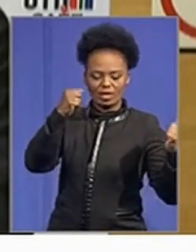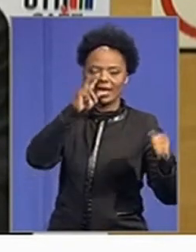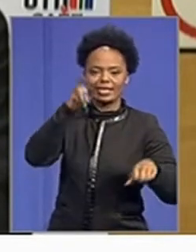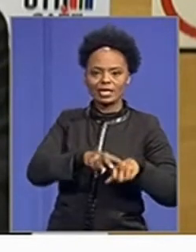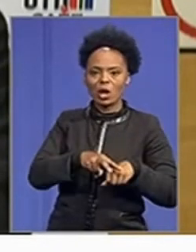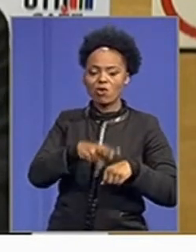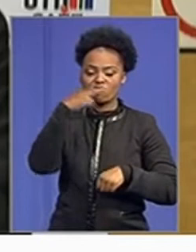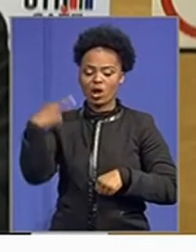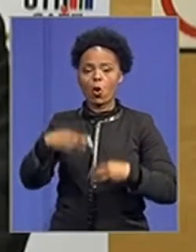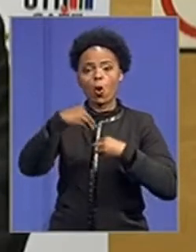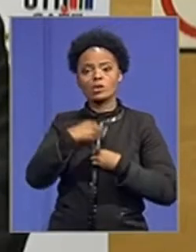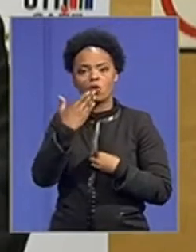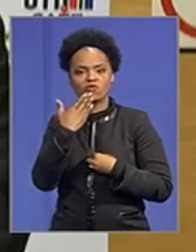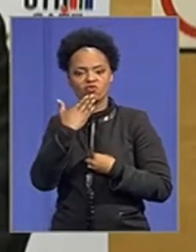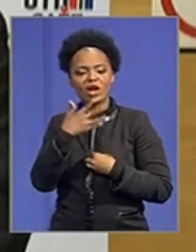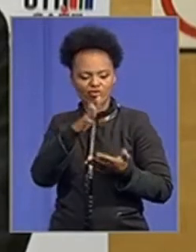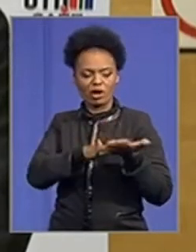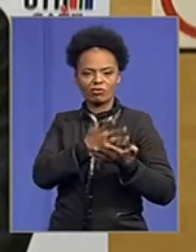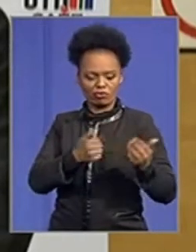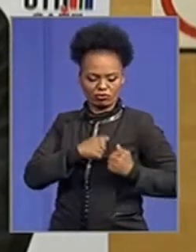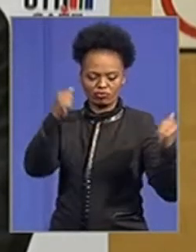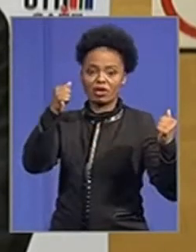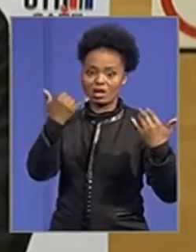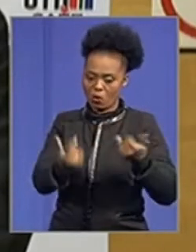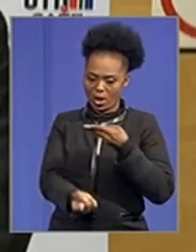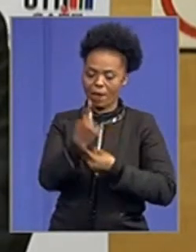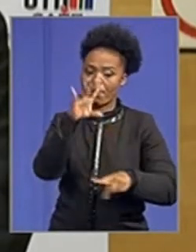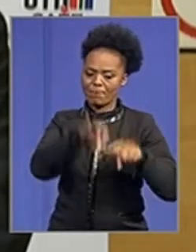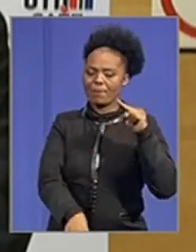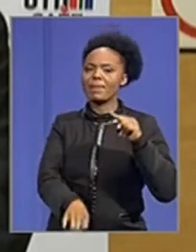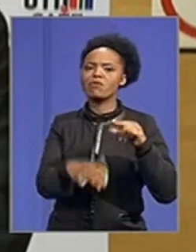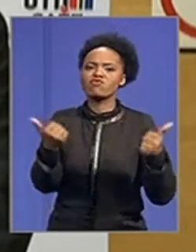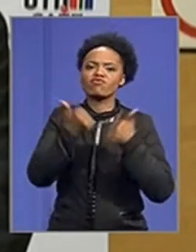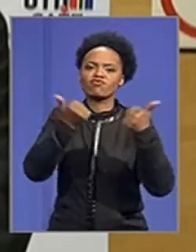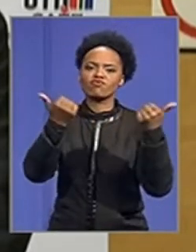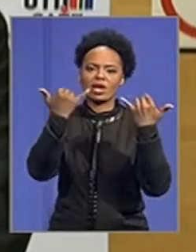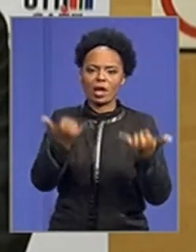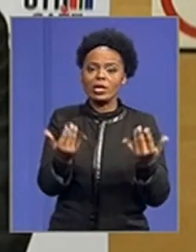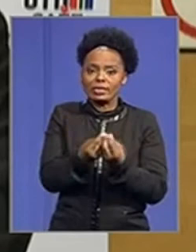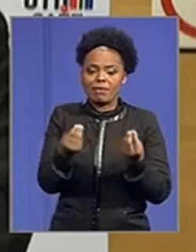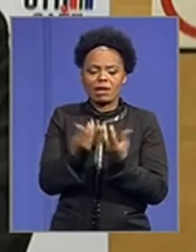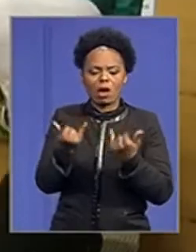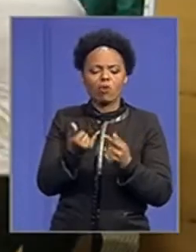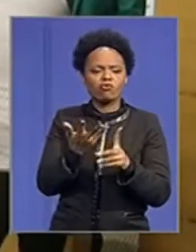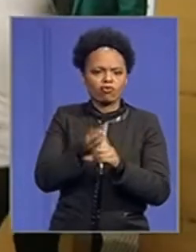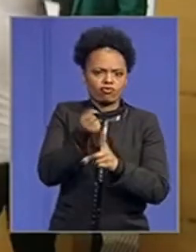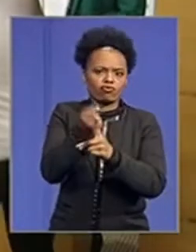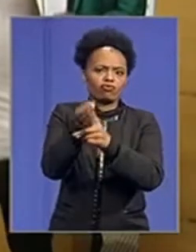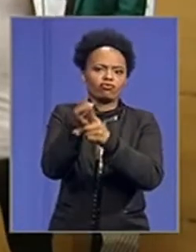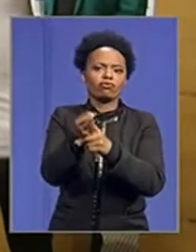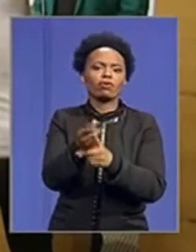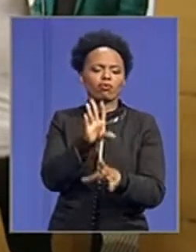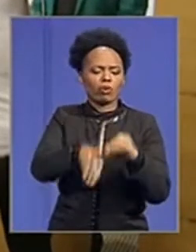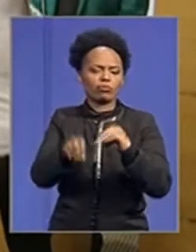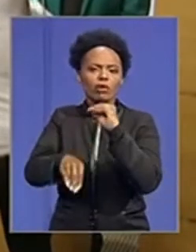of companies? Is fronting taking place? So I think those types of reforms are things that we will continue to emphasize. Corruption Watch e